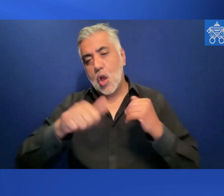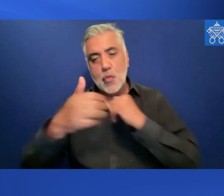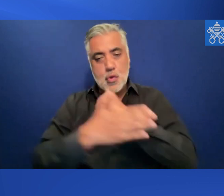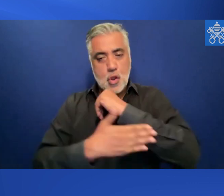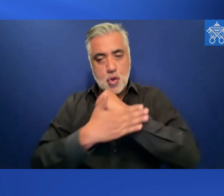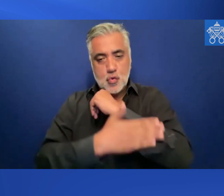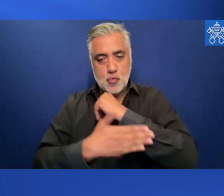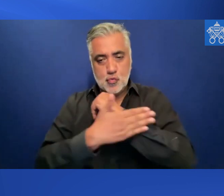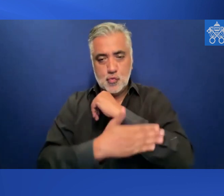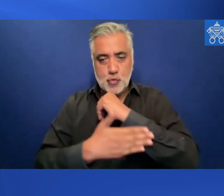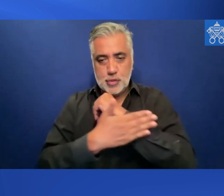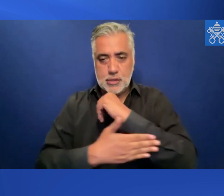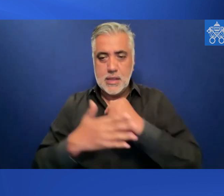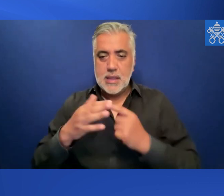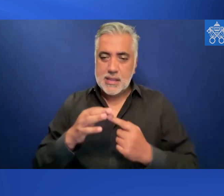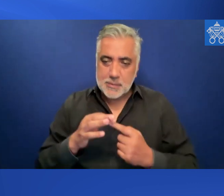and from different countries,